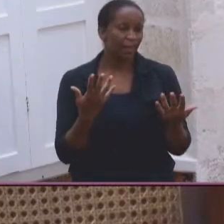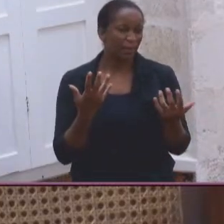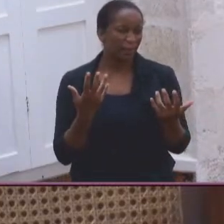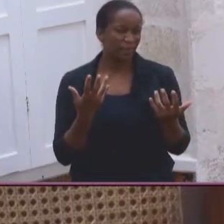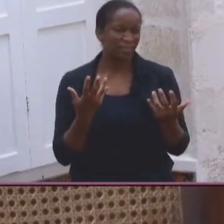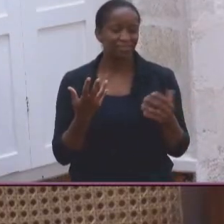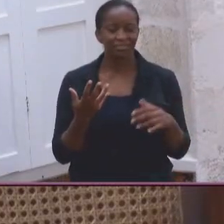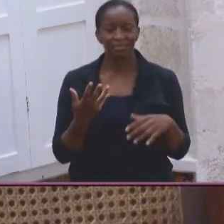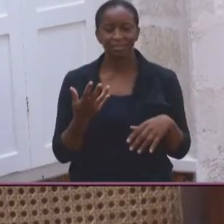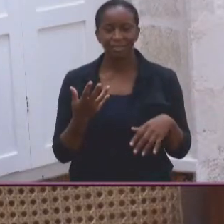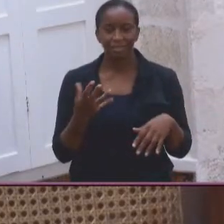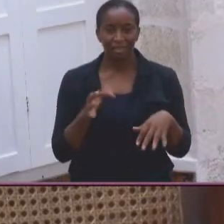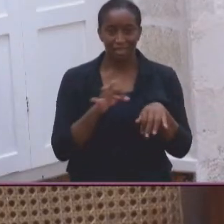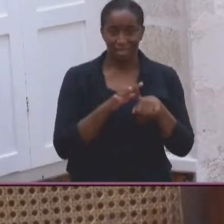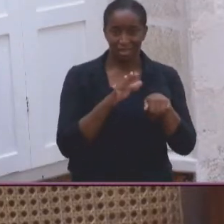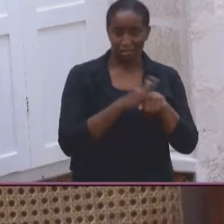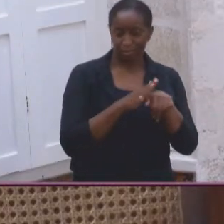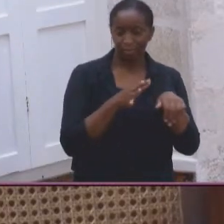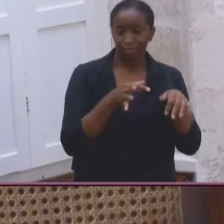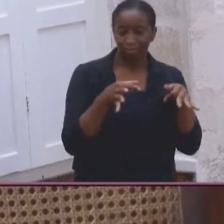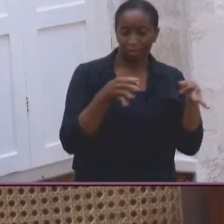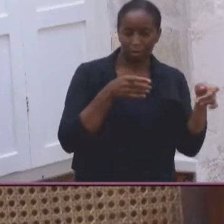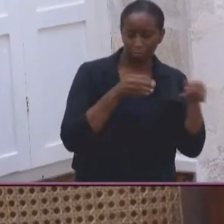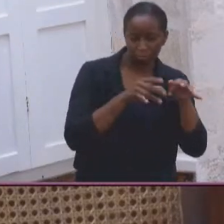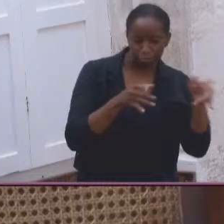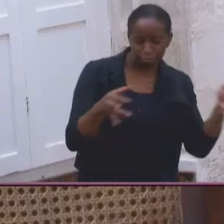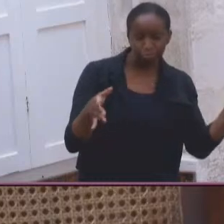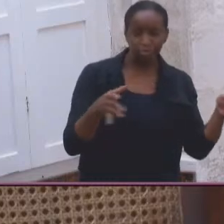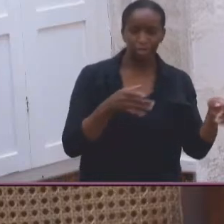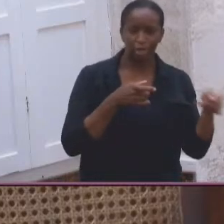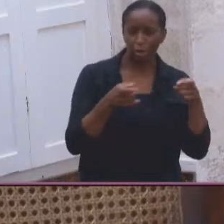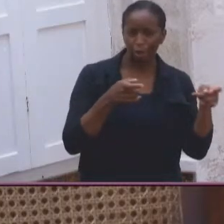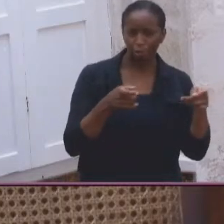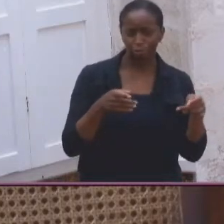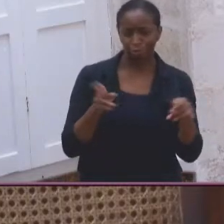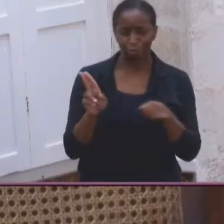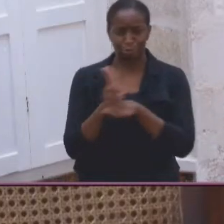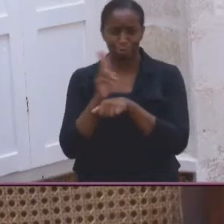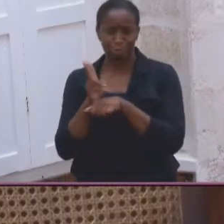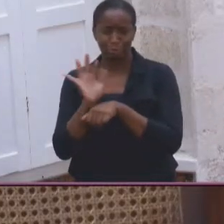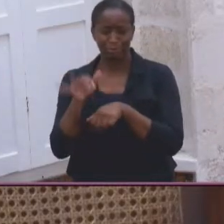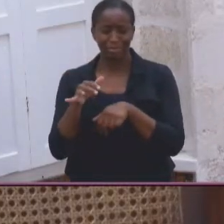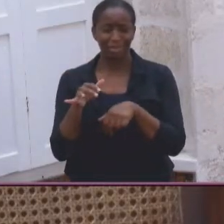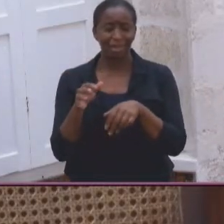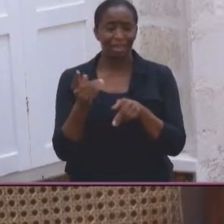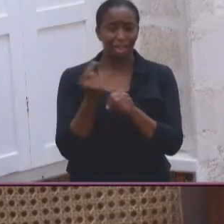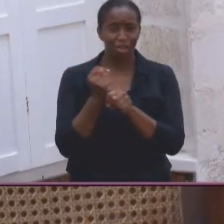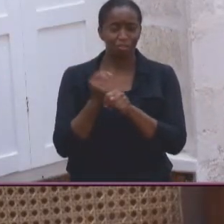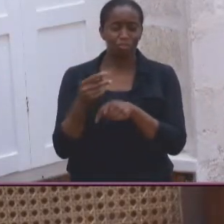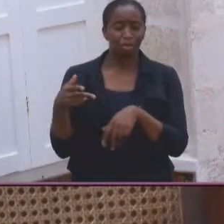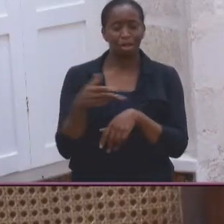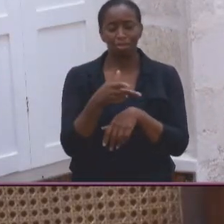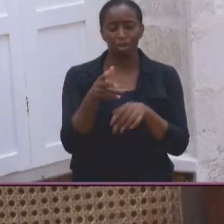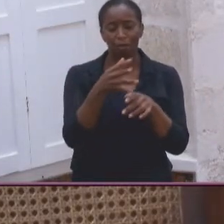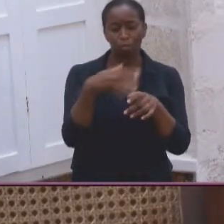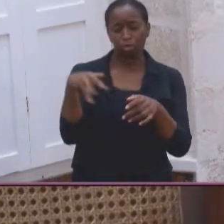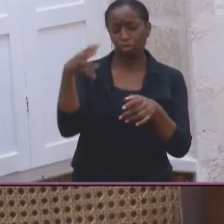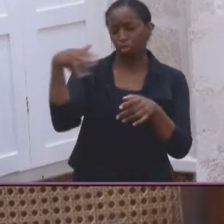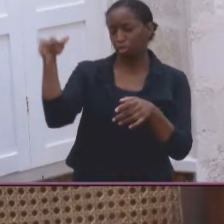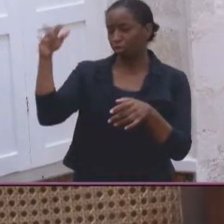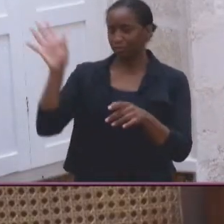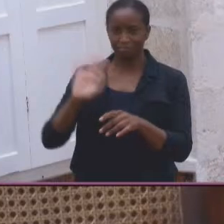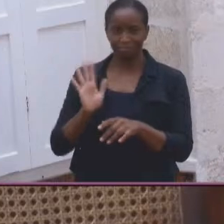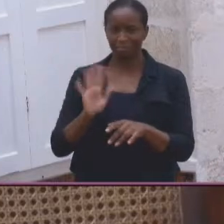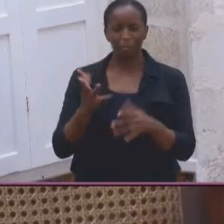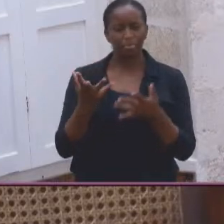before, has its own drawbacks. Lastly, a subject that I've spoken on, but again I think is relevant to the bill in